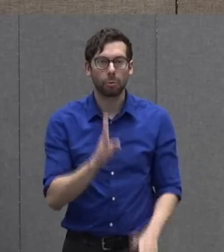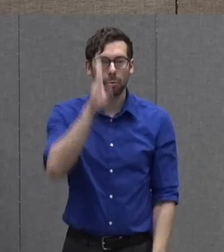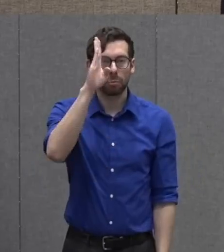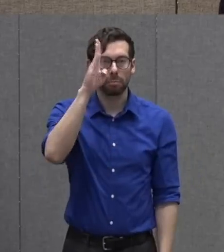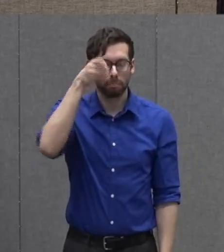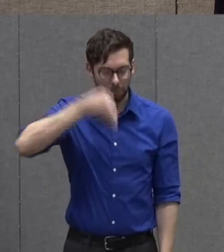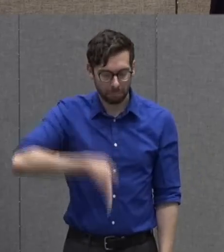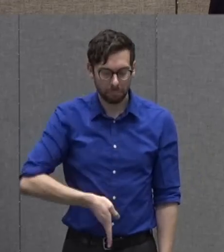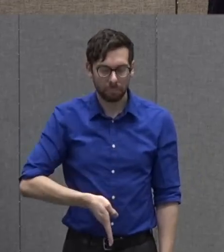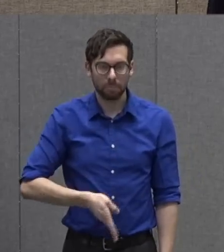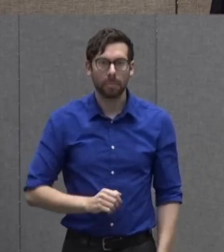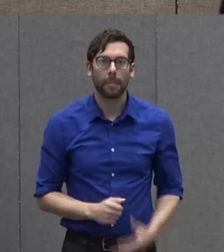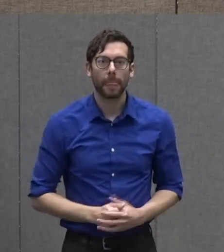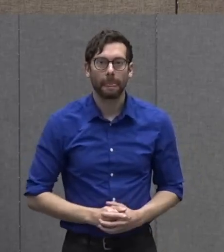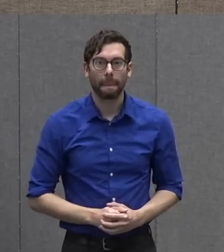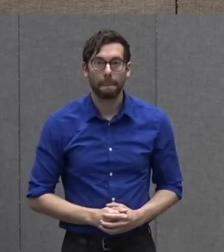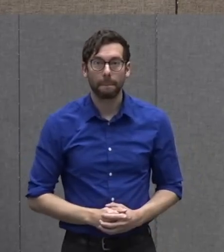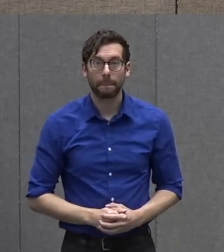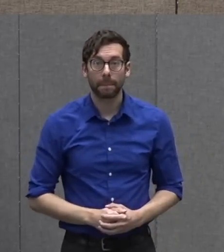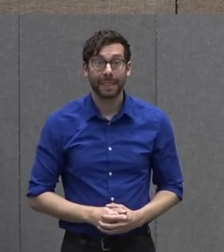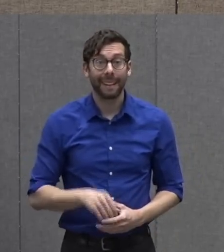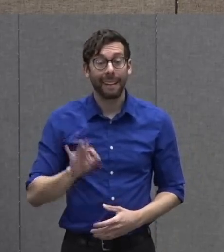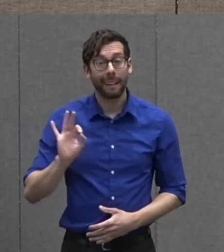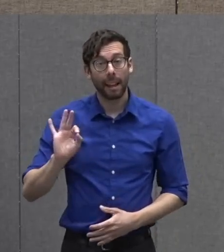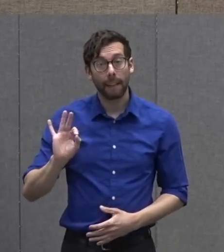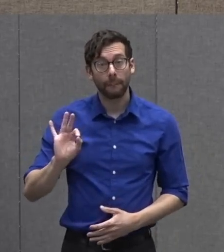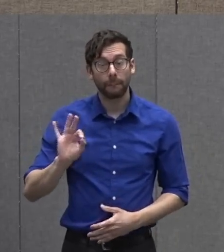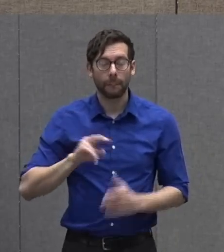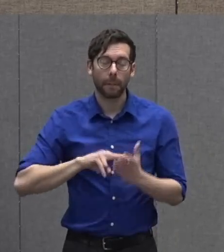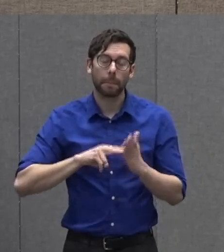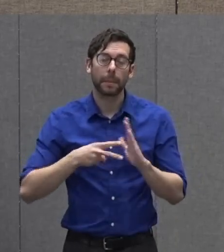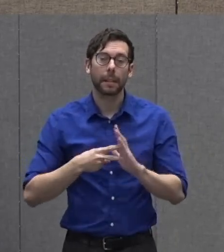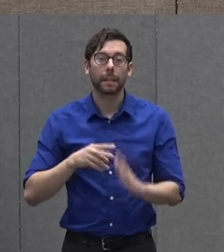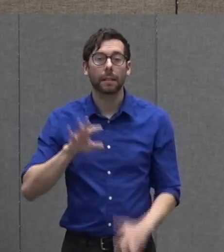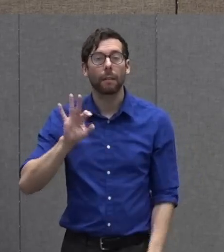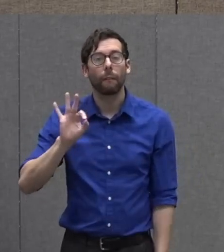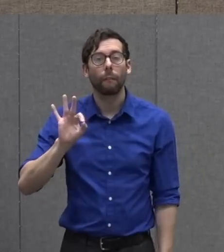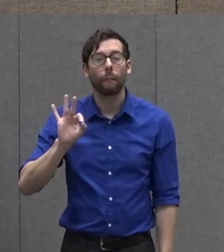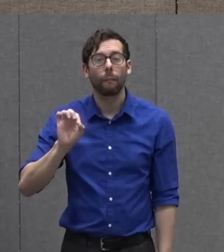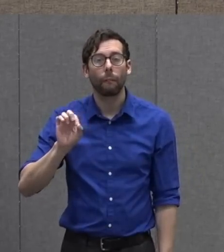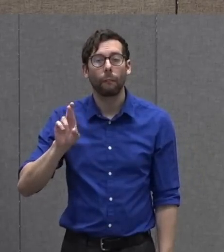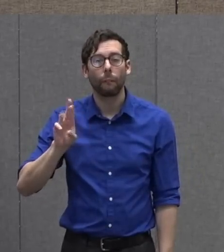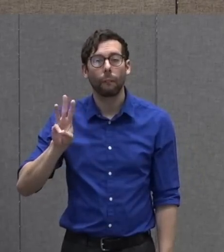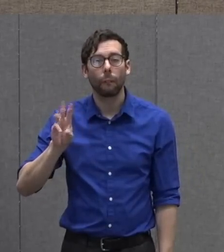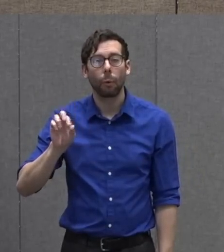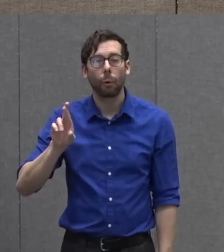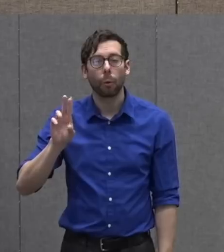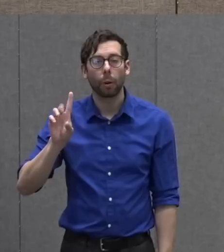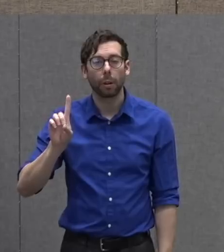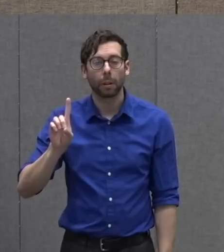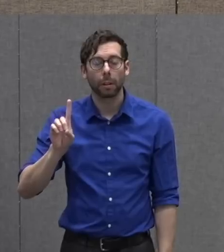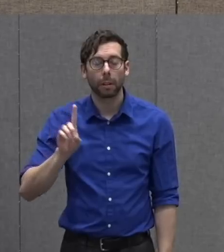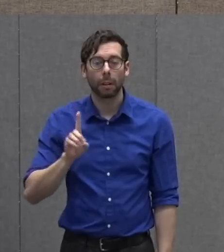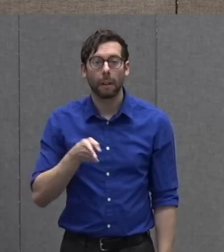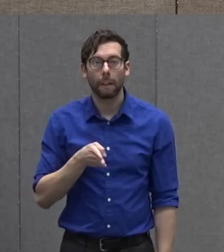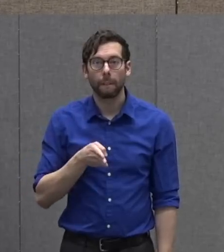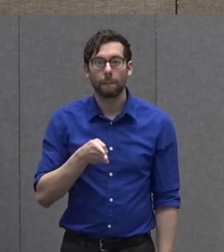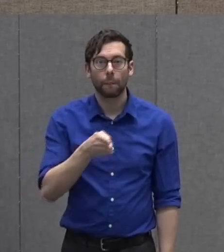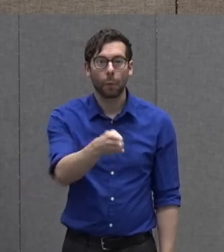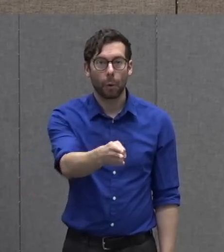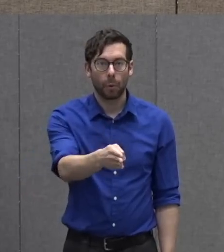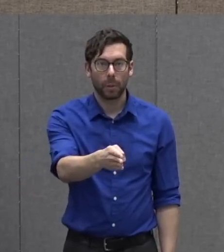talk about forward. F is for forward. And so I'm calling this